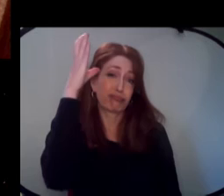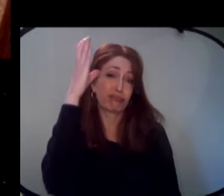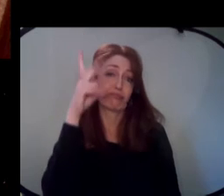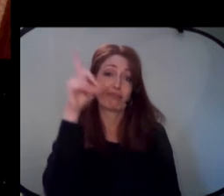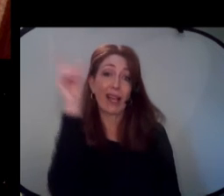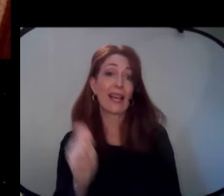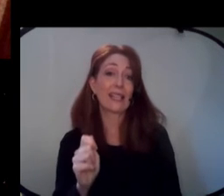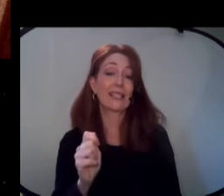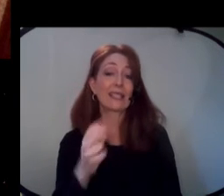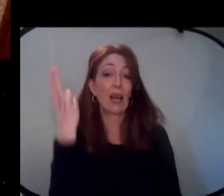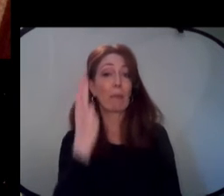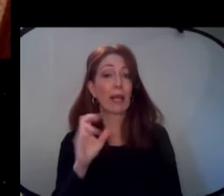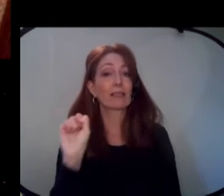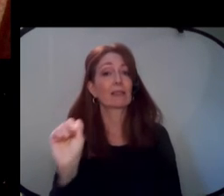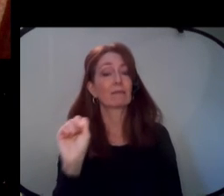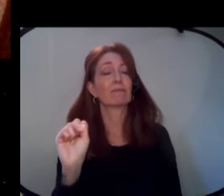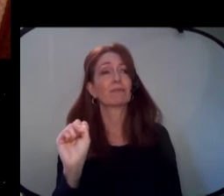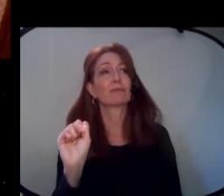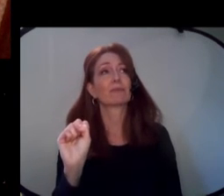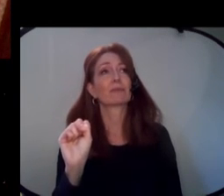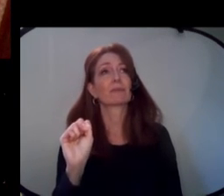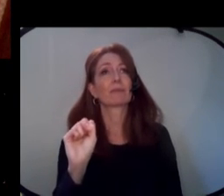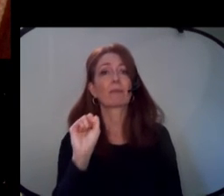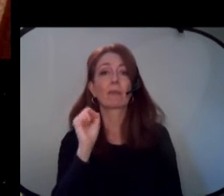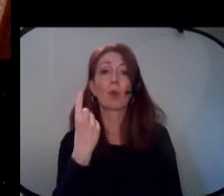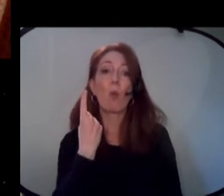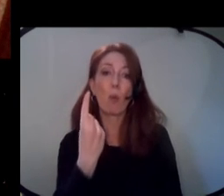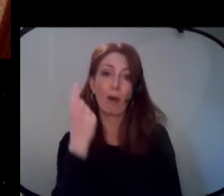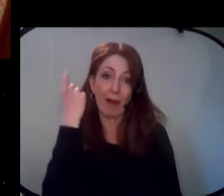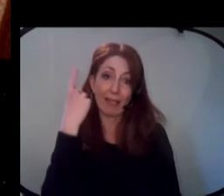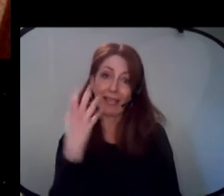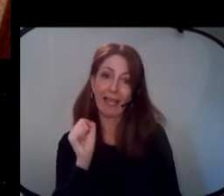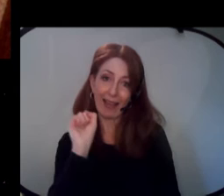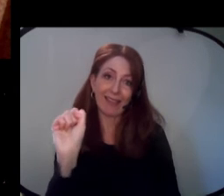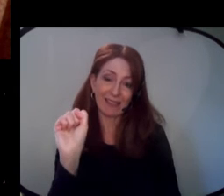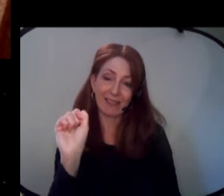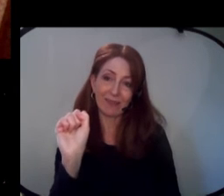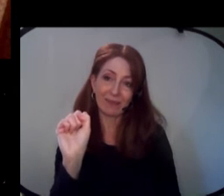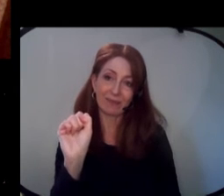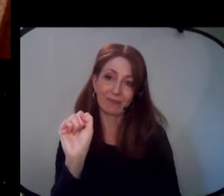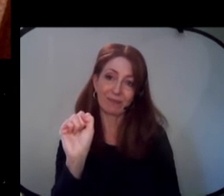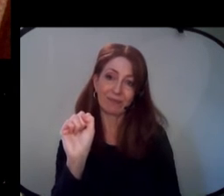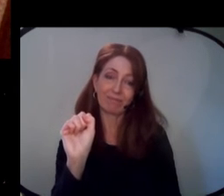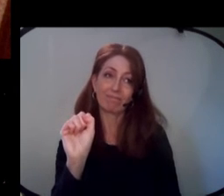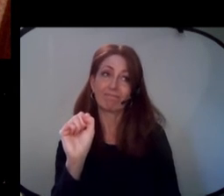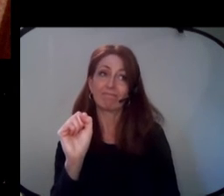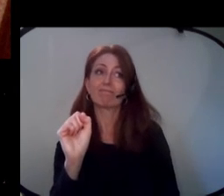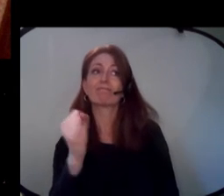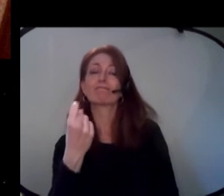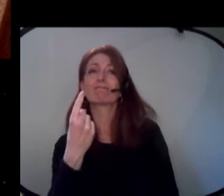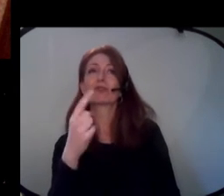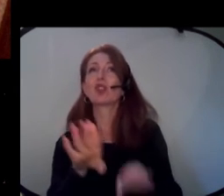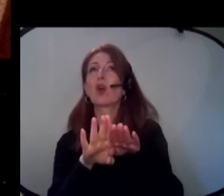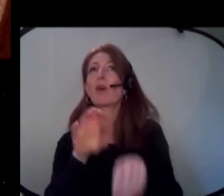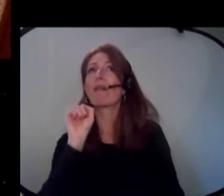he essentially has one great idea, and it really is a great one, and that is to light his pictures a little bit like a